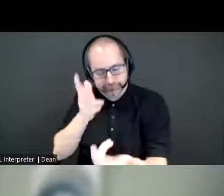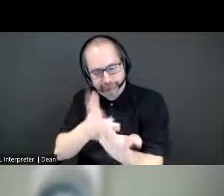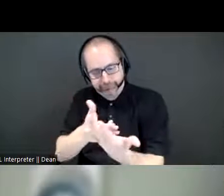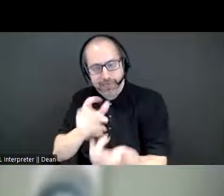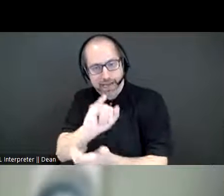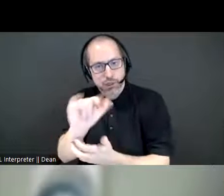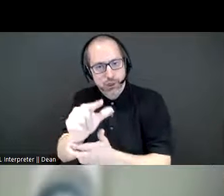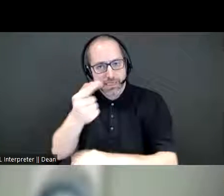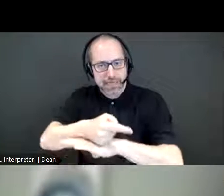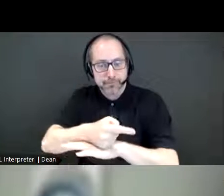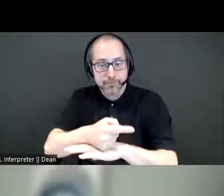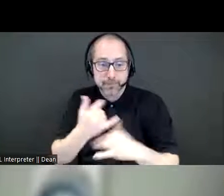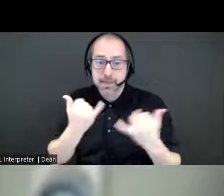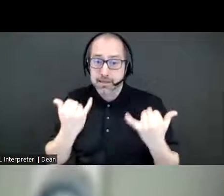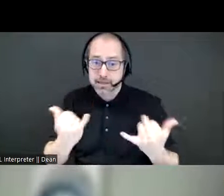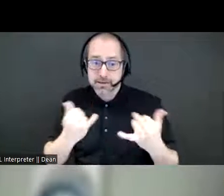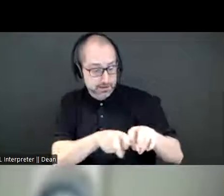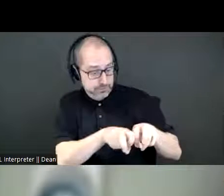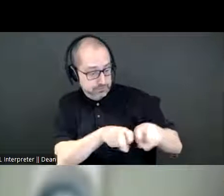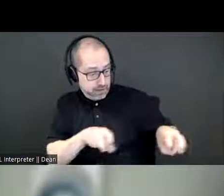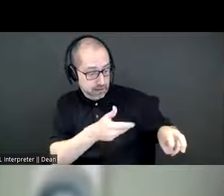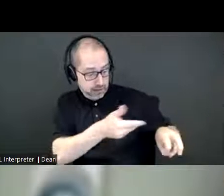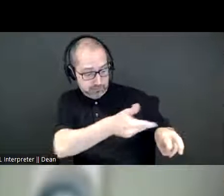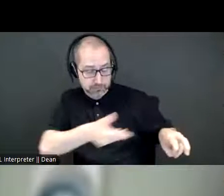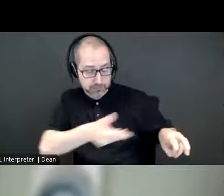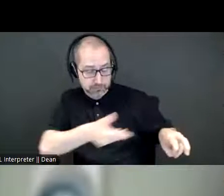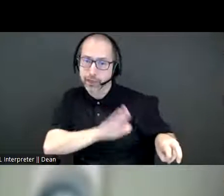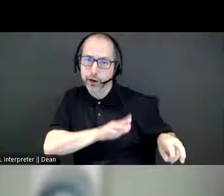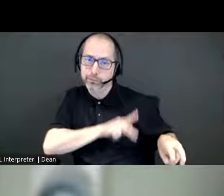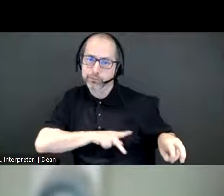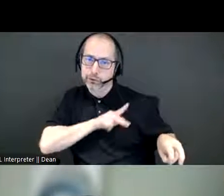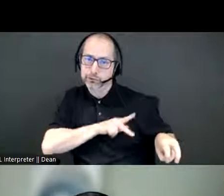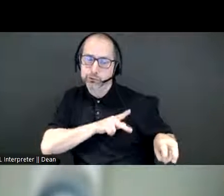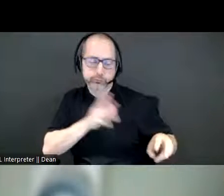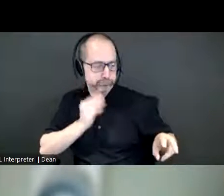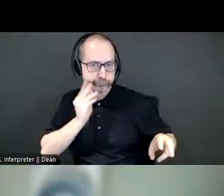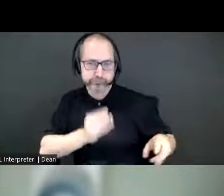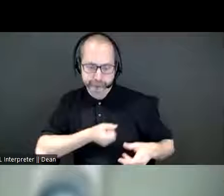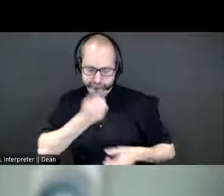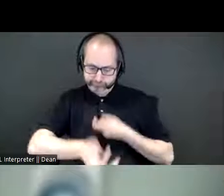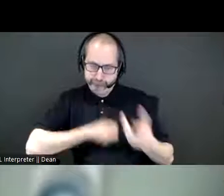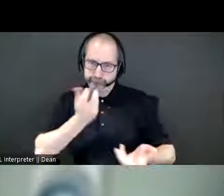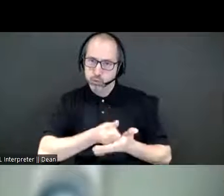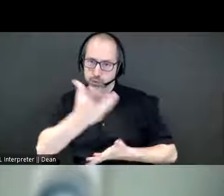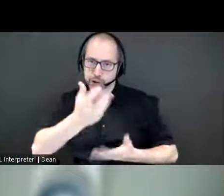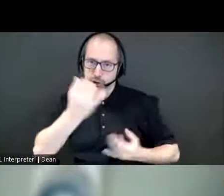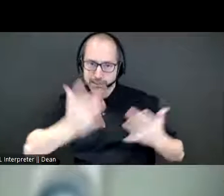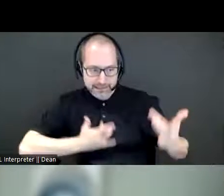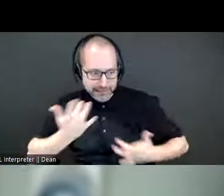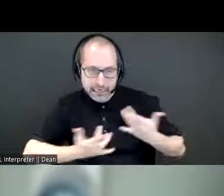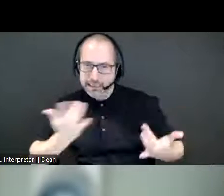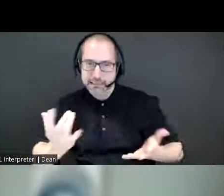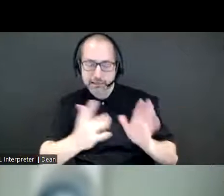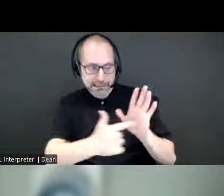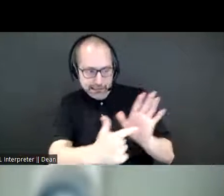Today's panel of presenters will speak in person to share more rich and exciting examples currently taking